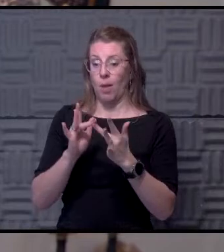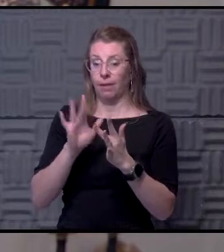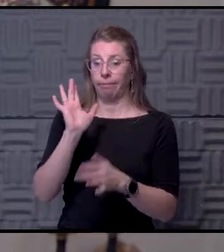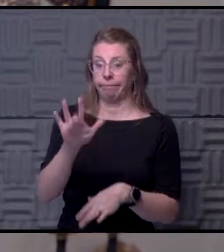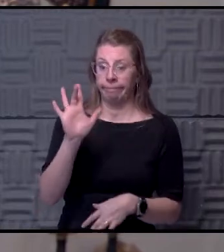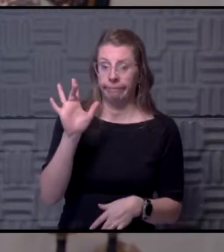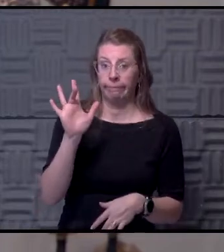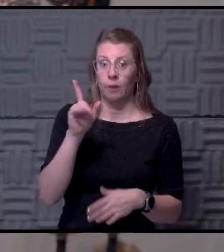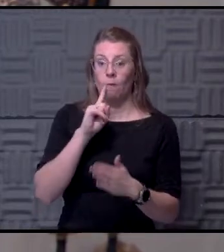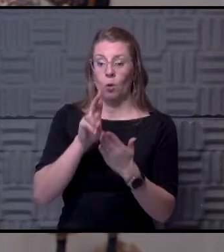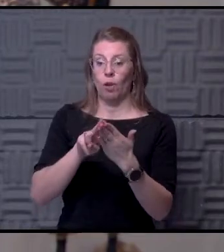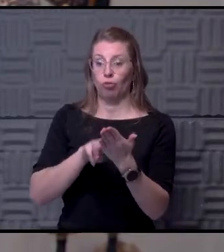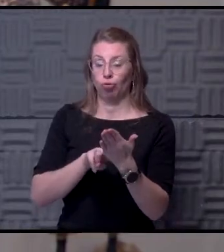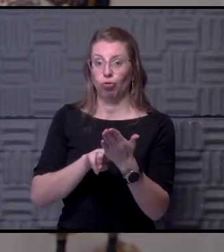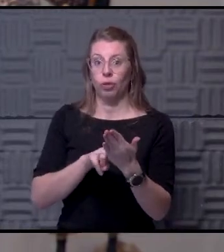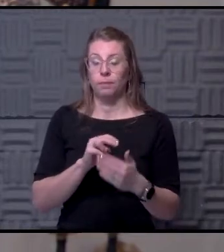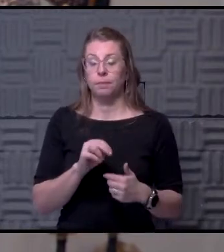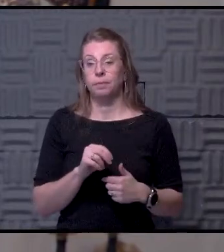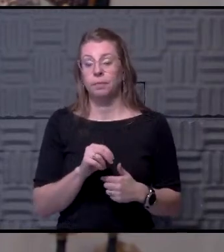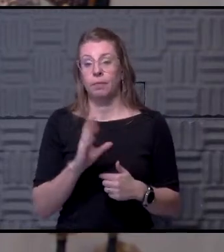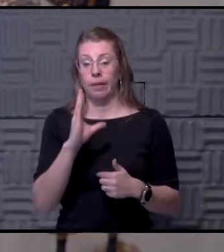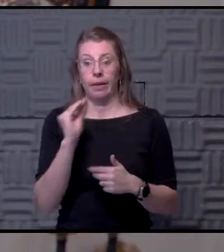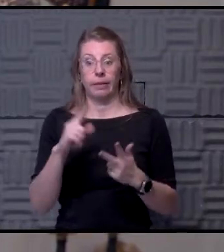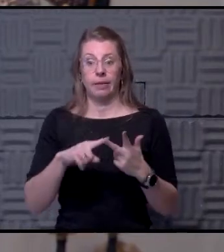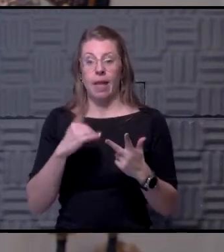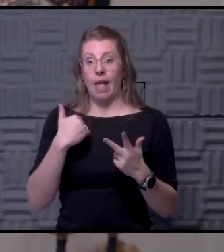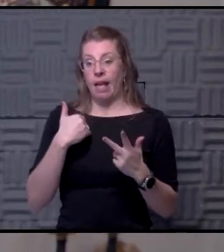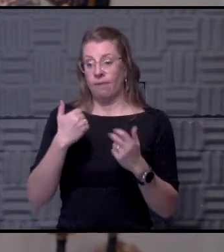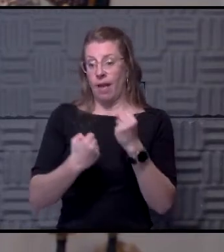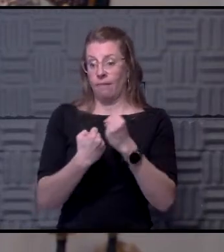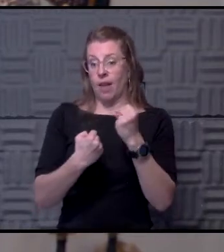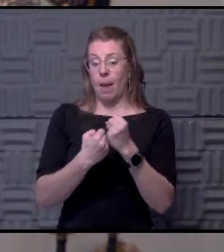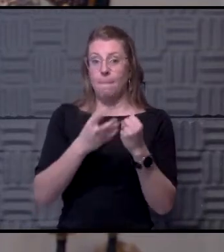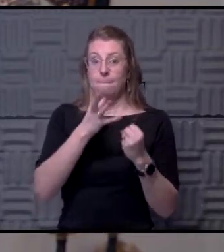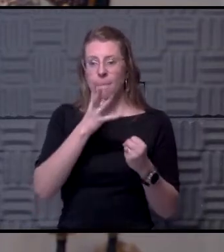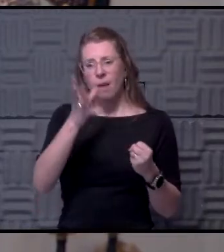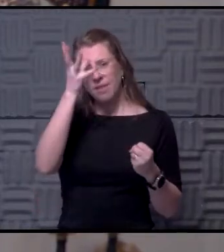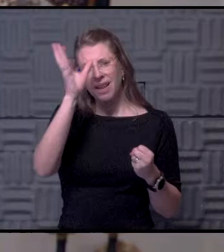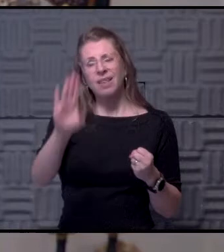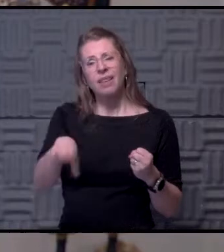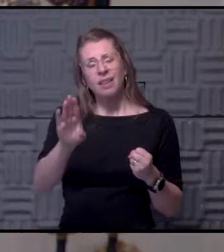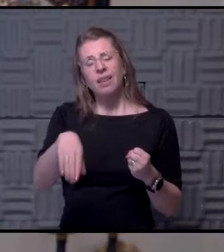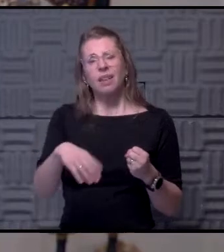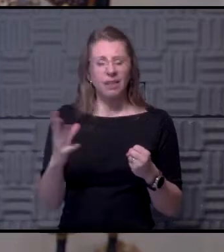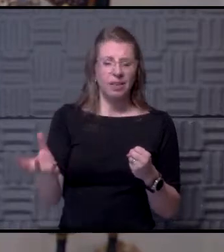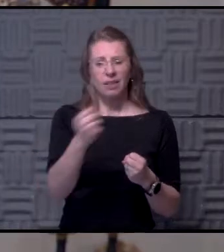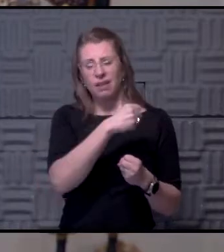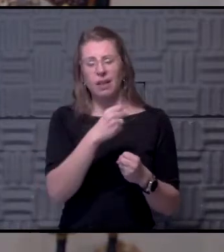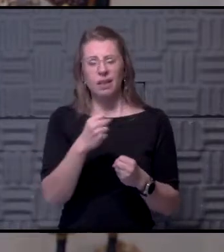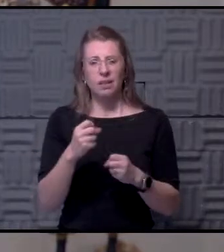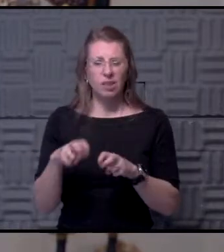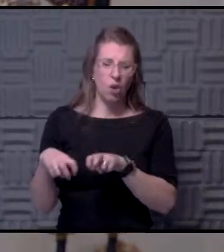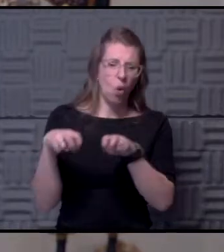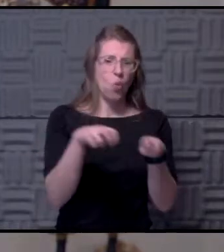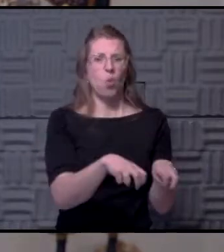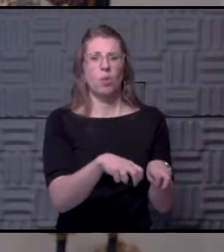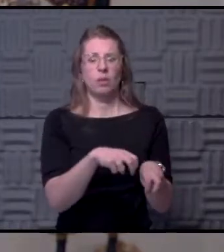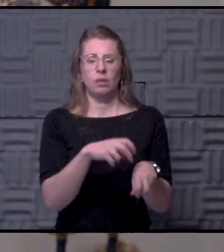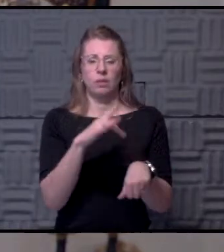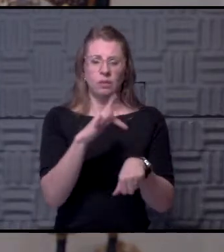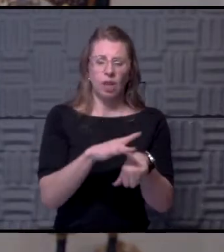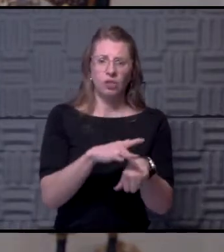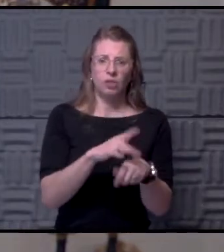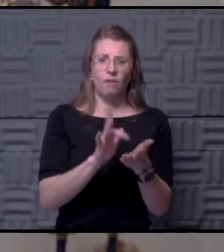on to register, and having an advocate that says, Mom or Dad, let me grab you. We can go down. There's the